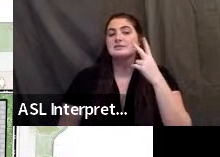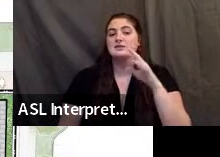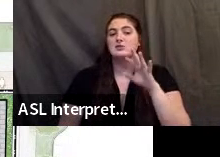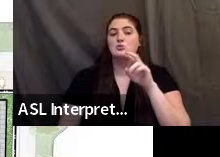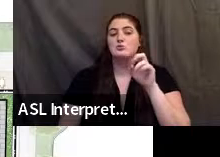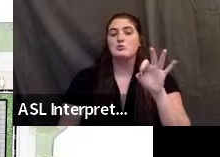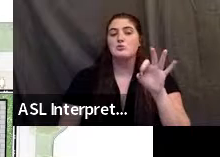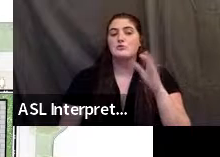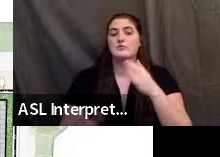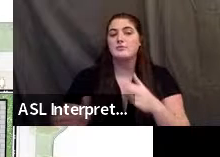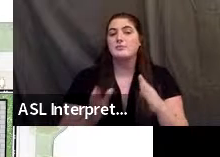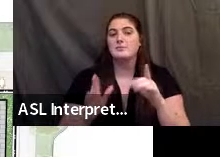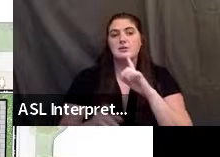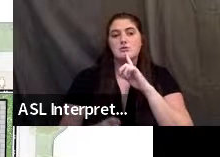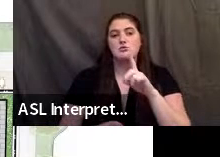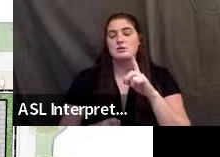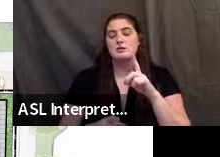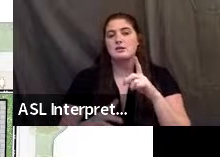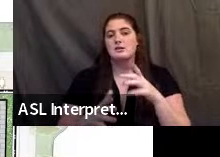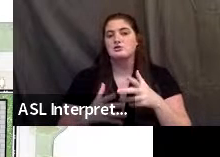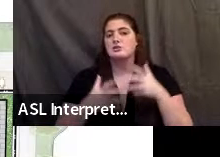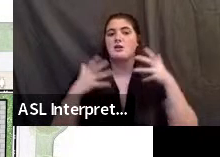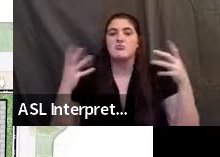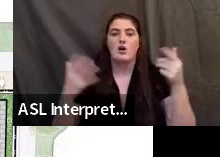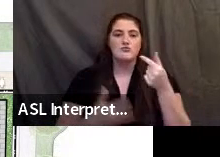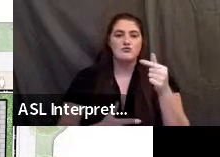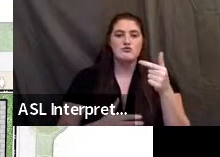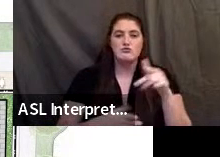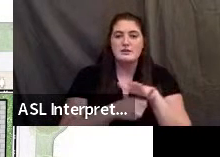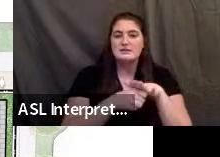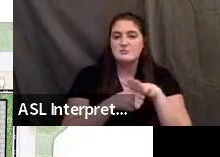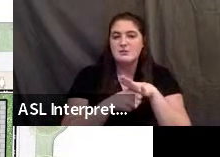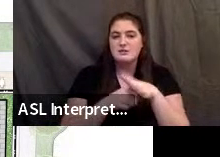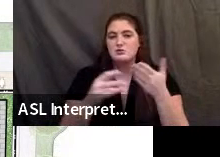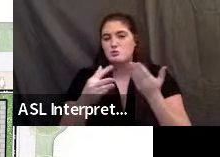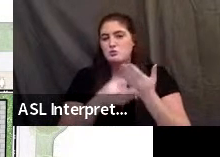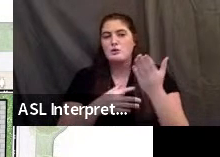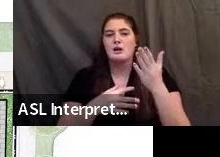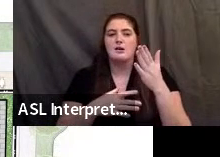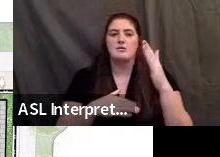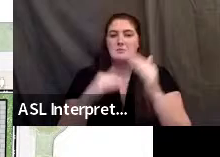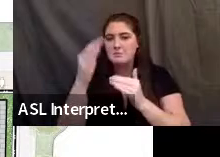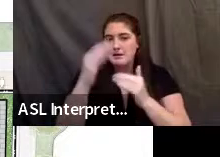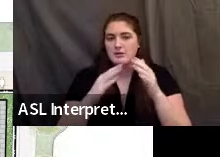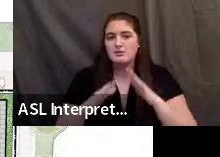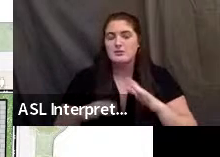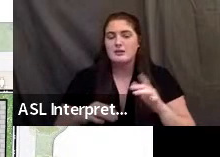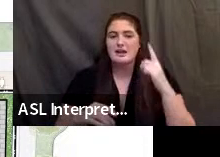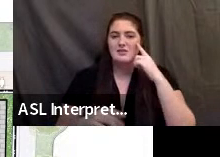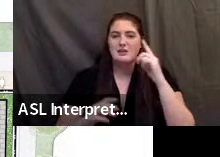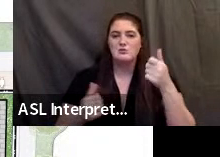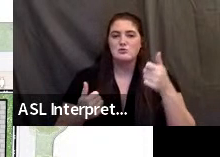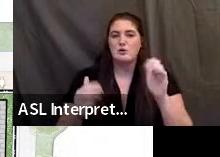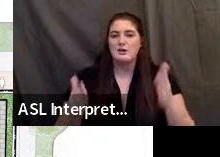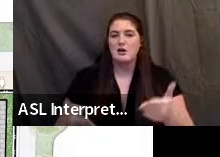just a really wealth of green spaces throughout the project. And I think we're trying to offer up